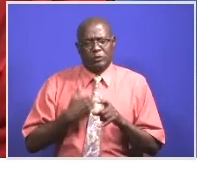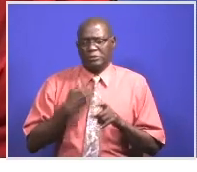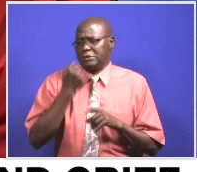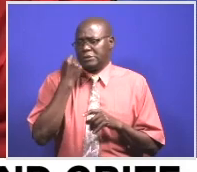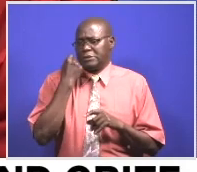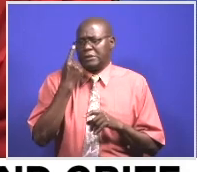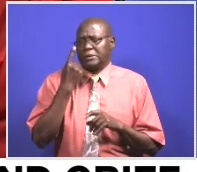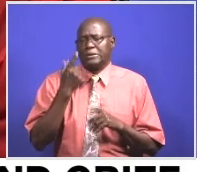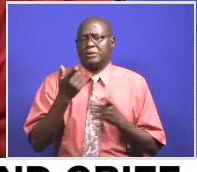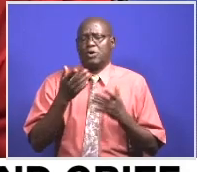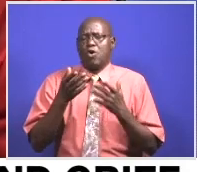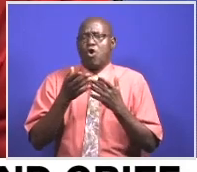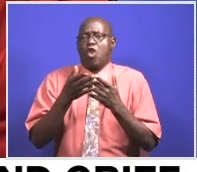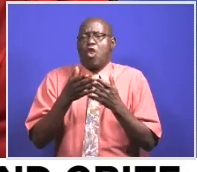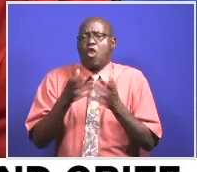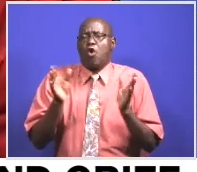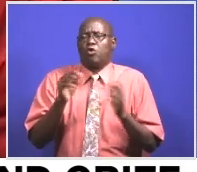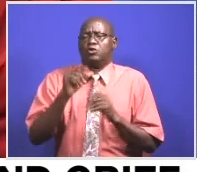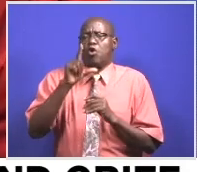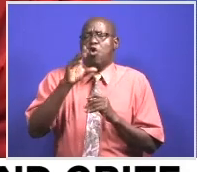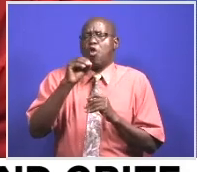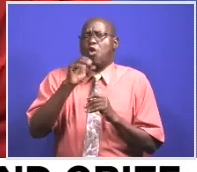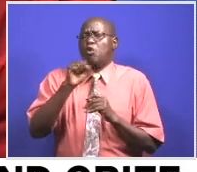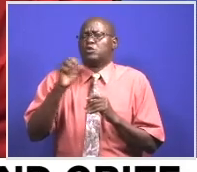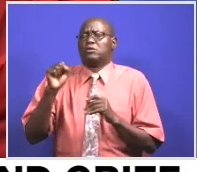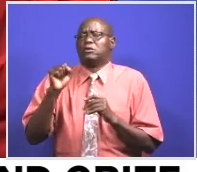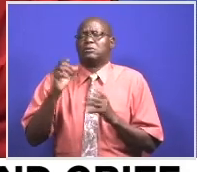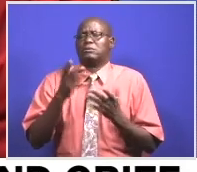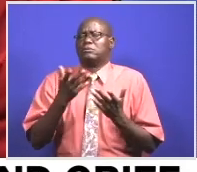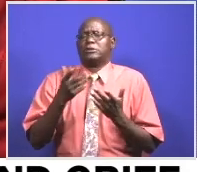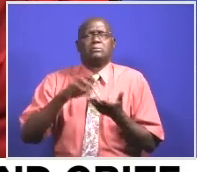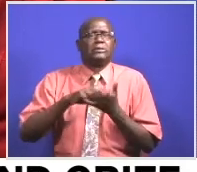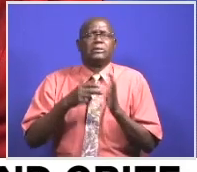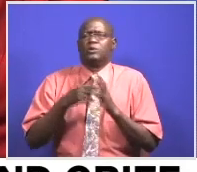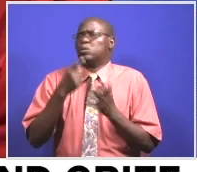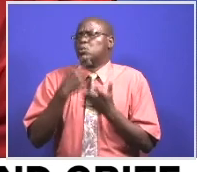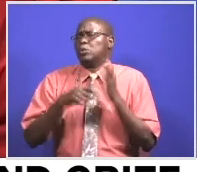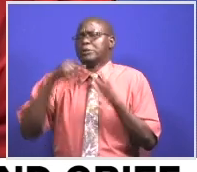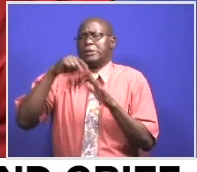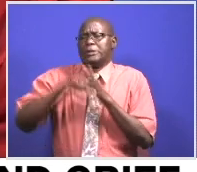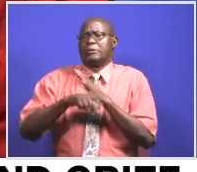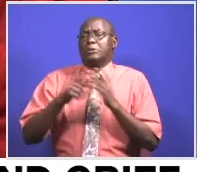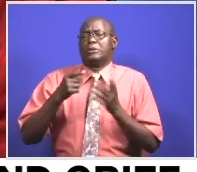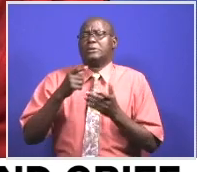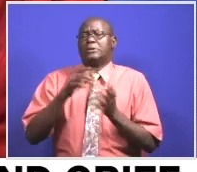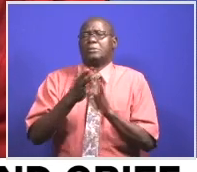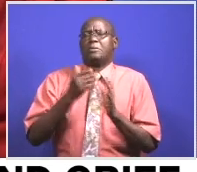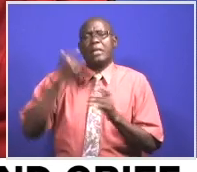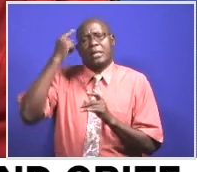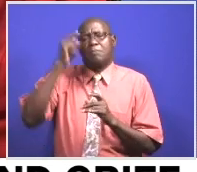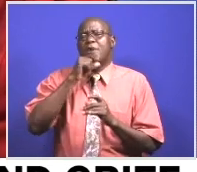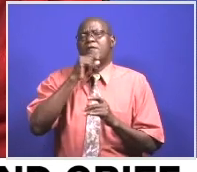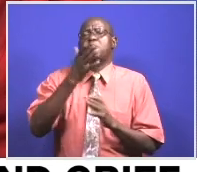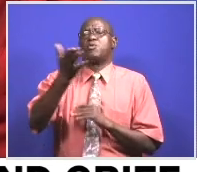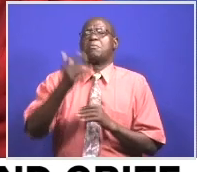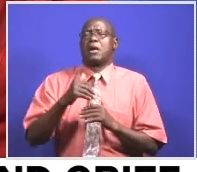loss is. And even sometimes as a young person, you think, my father is going to come back, and yet